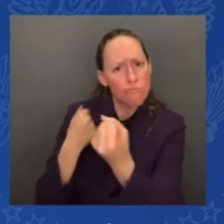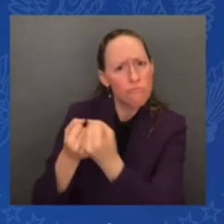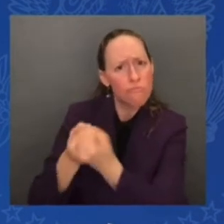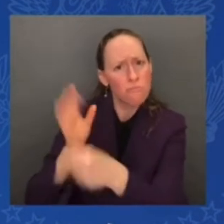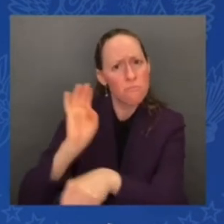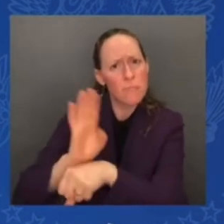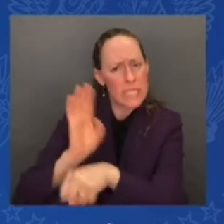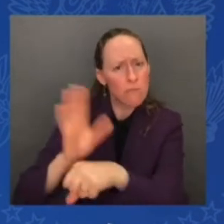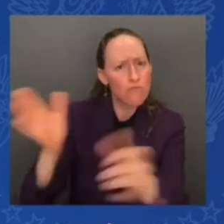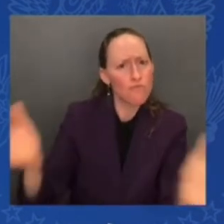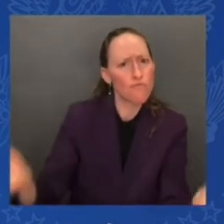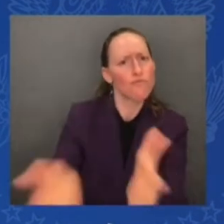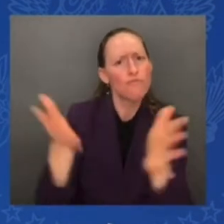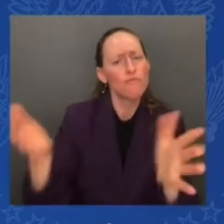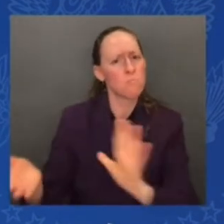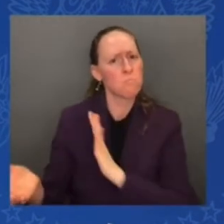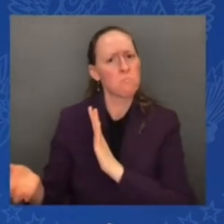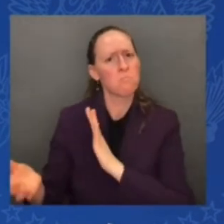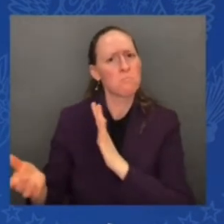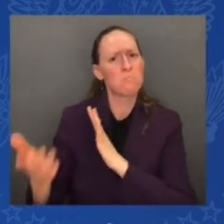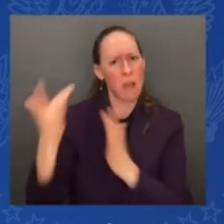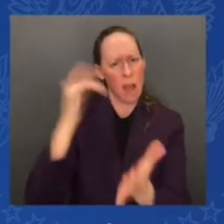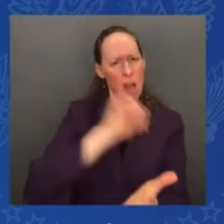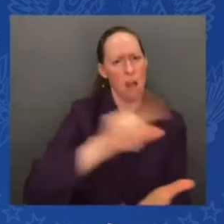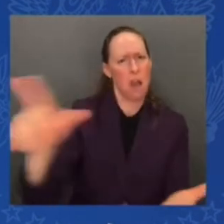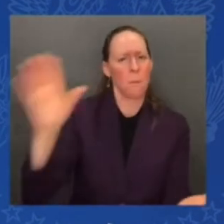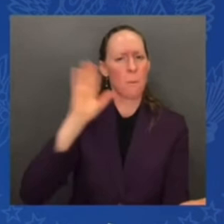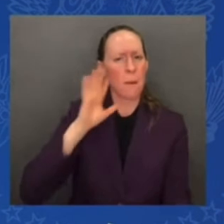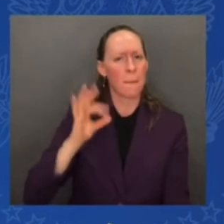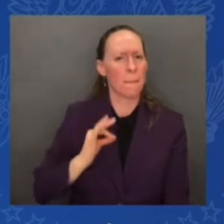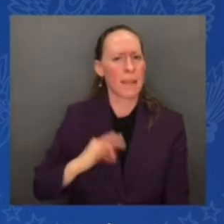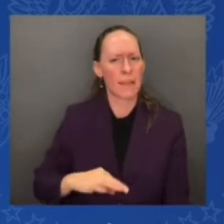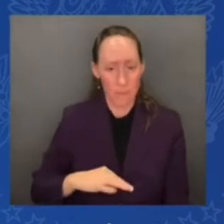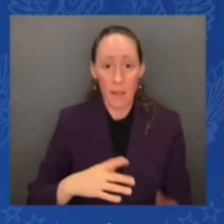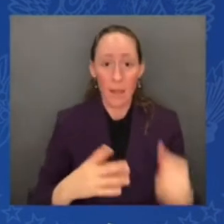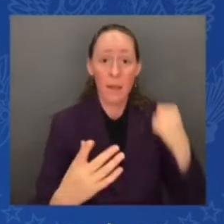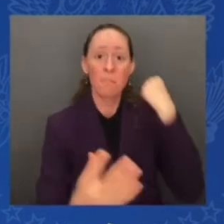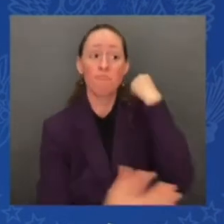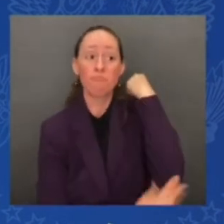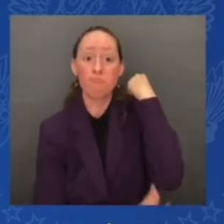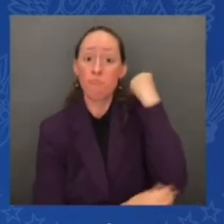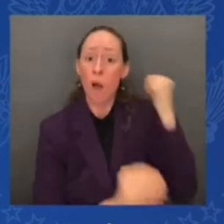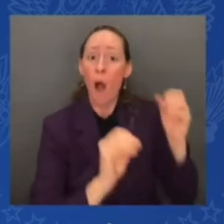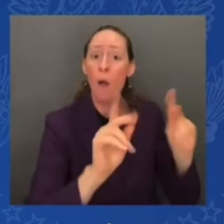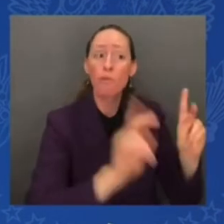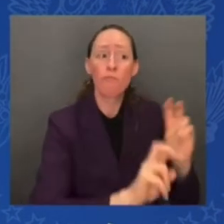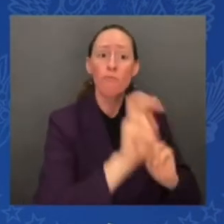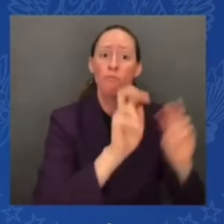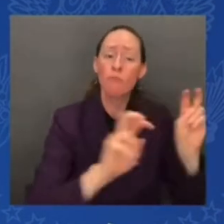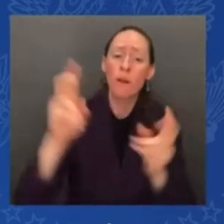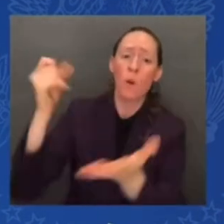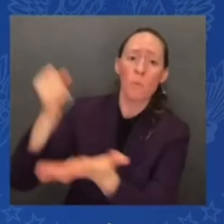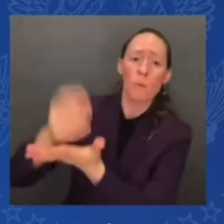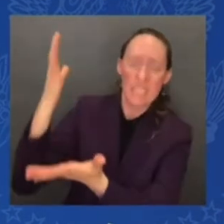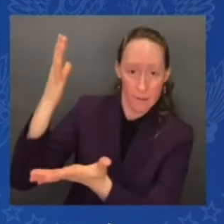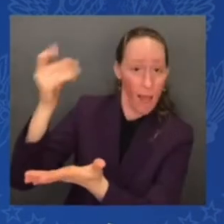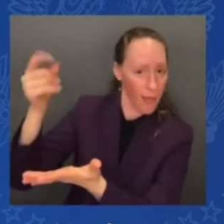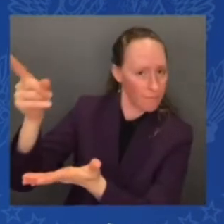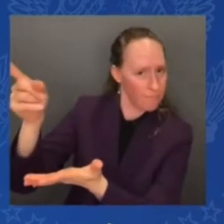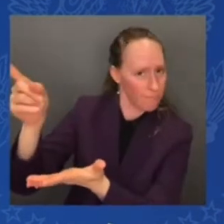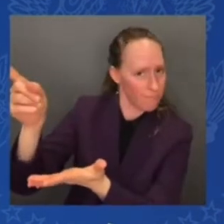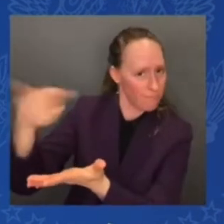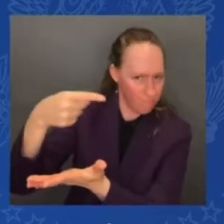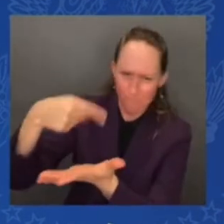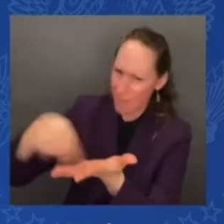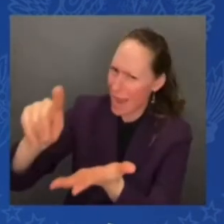taxes. But look, the Financial Times and the Wall Street Journal have started to call my